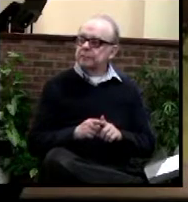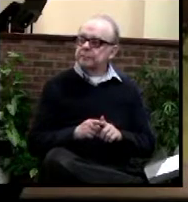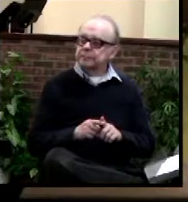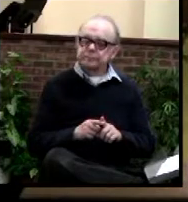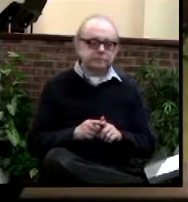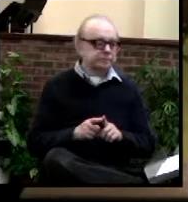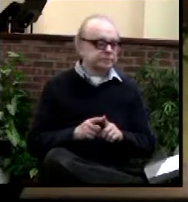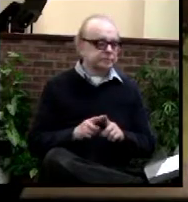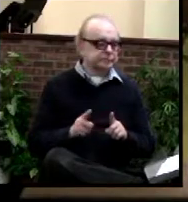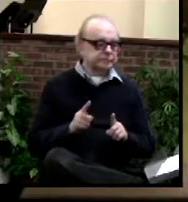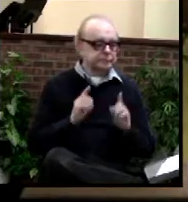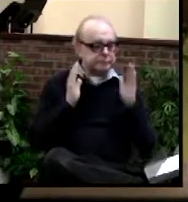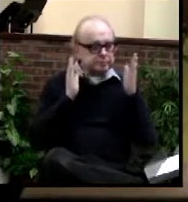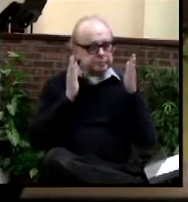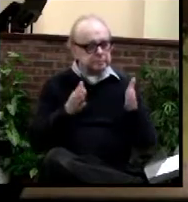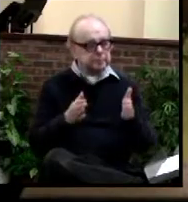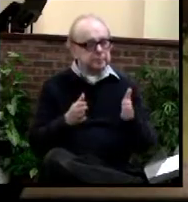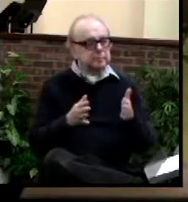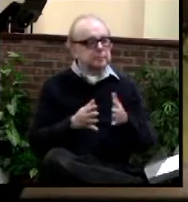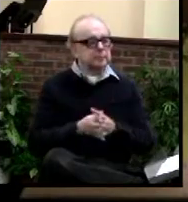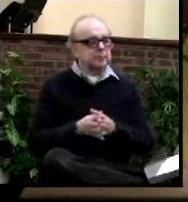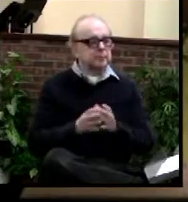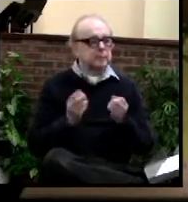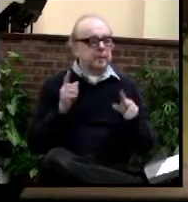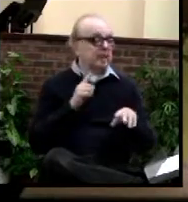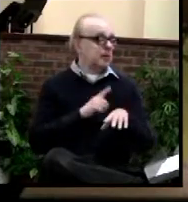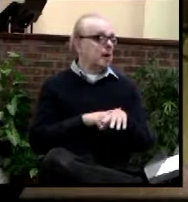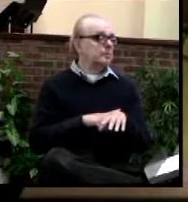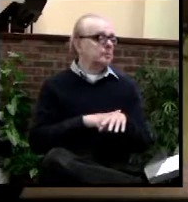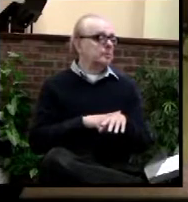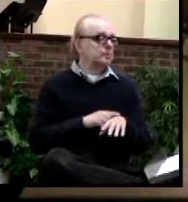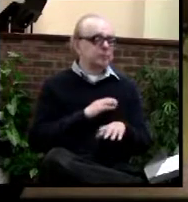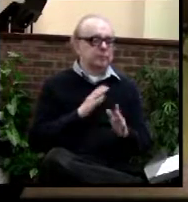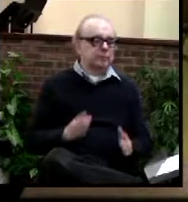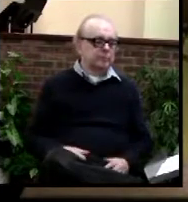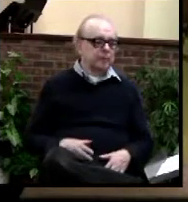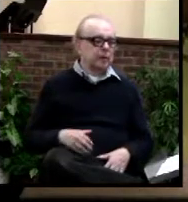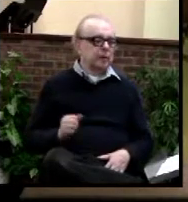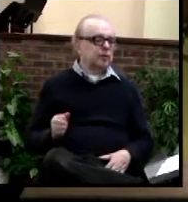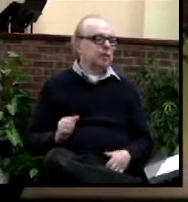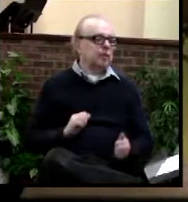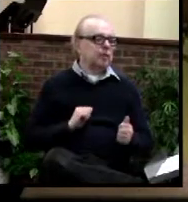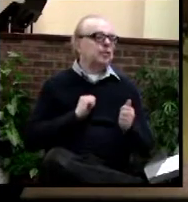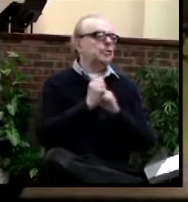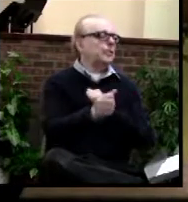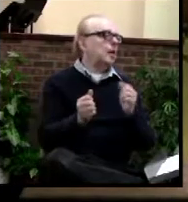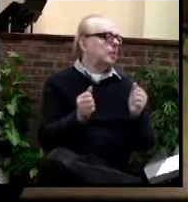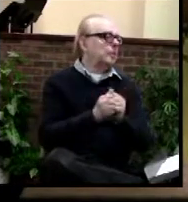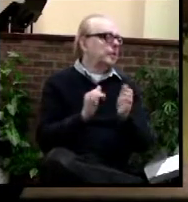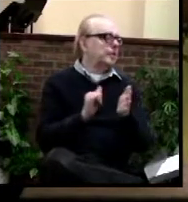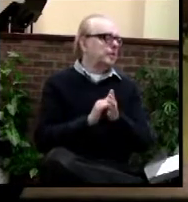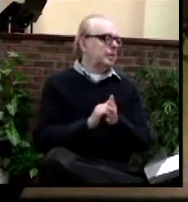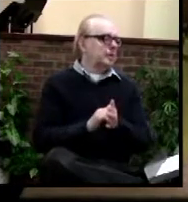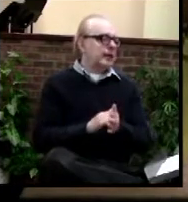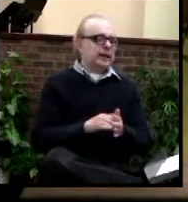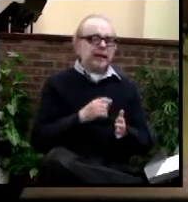But he says, listen, a lot of times Christians take this too far. And what they